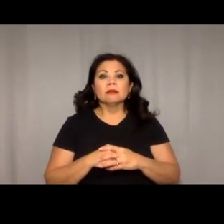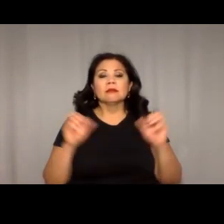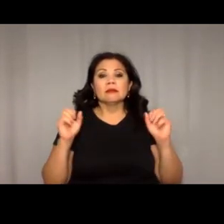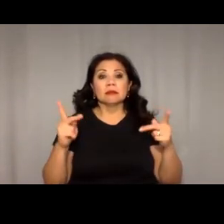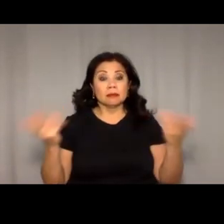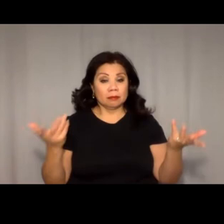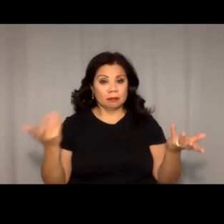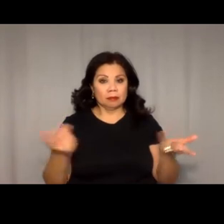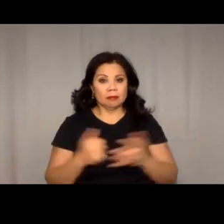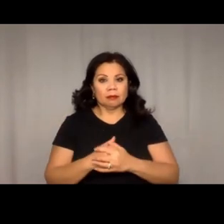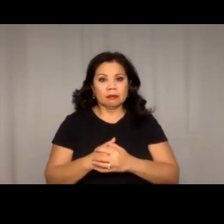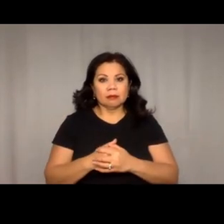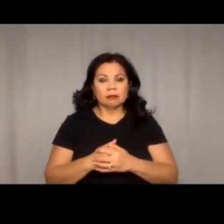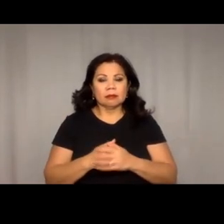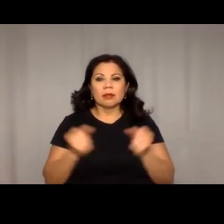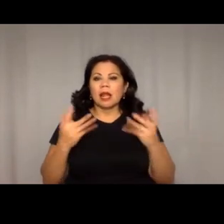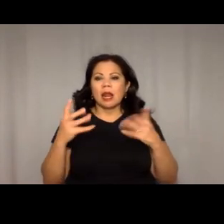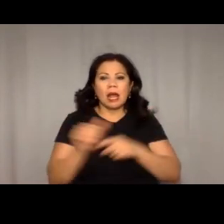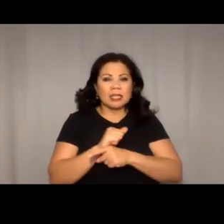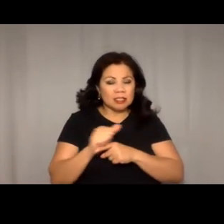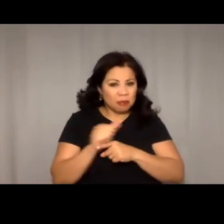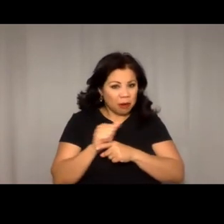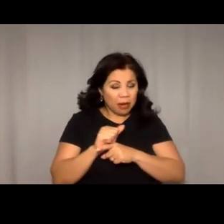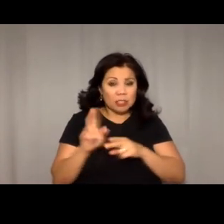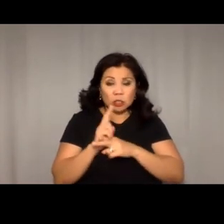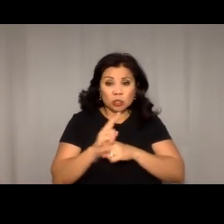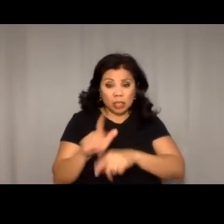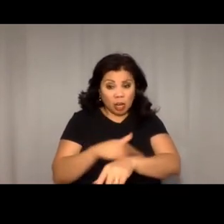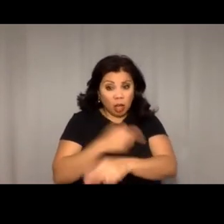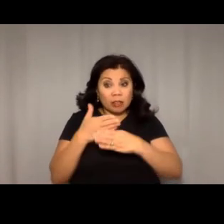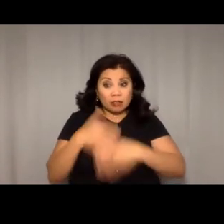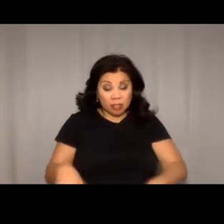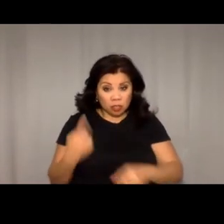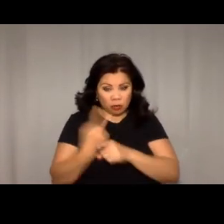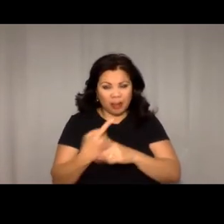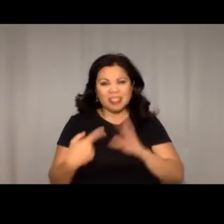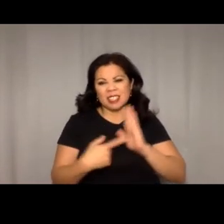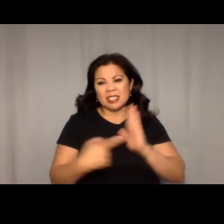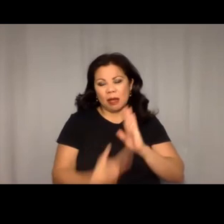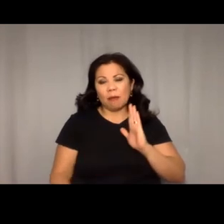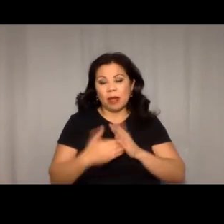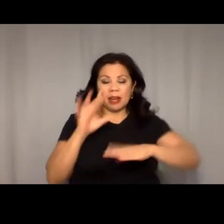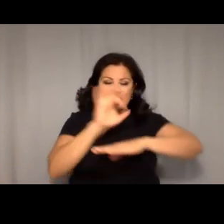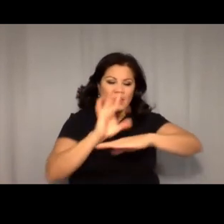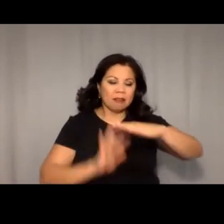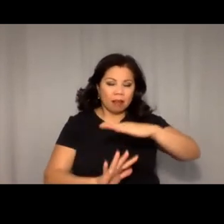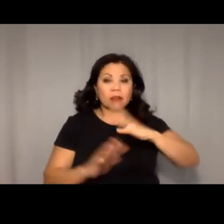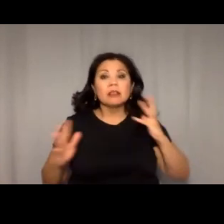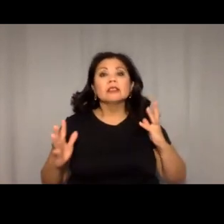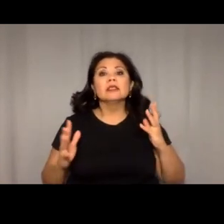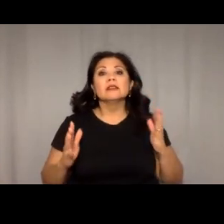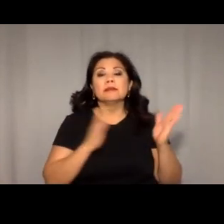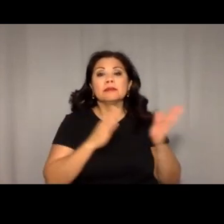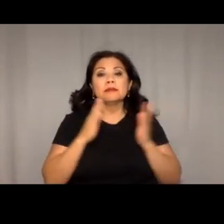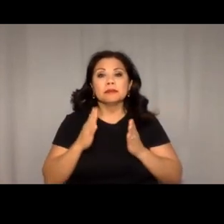All right, so we just had lots of practice using the long division, right? And here's this example again with 8 over 5. Now,